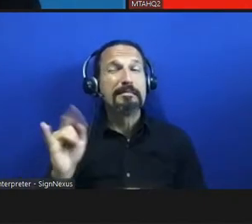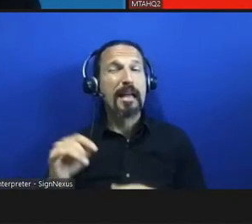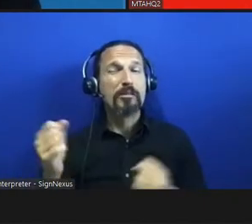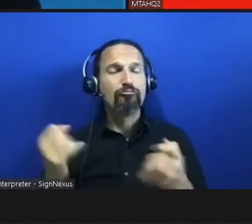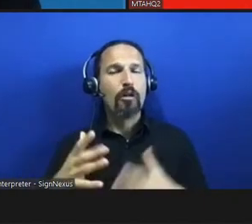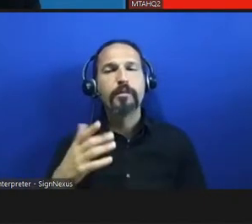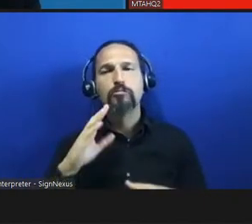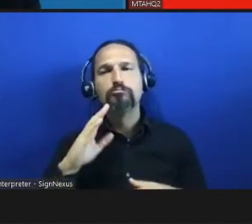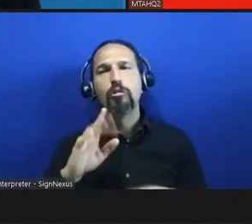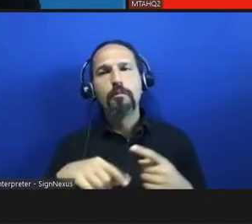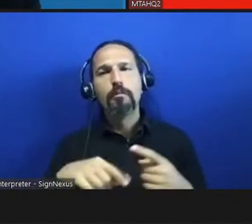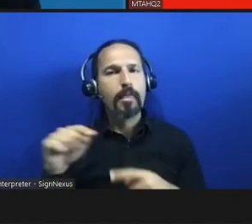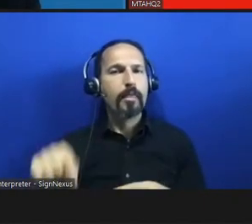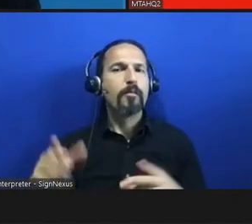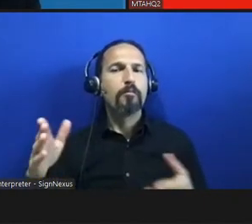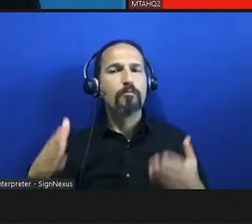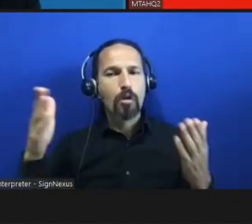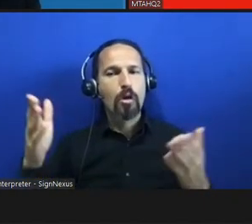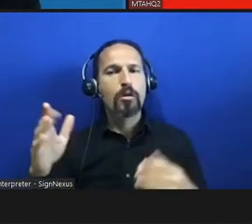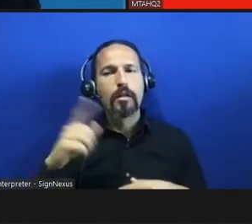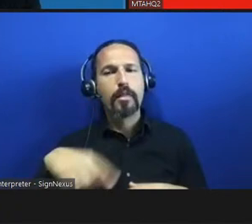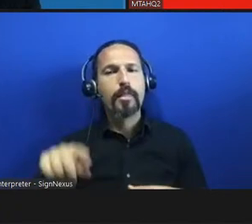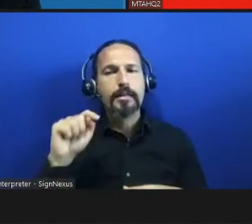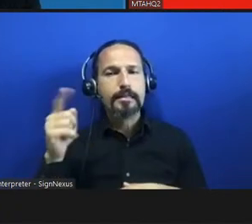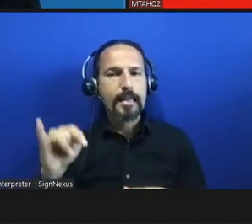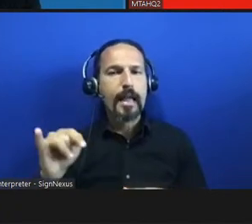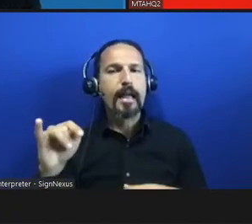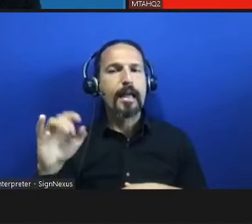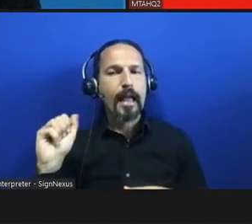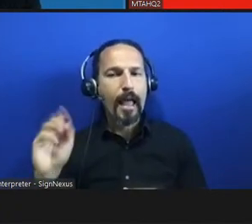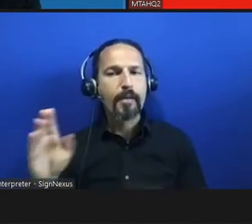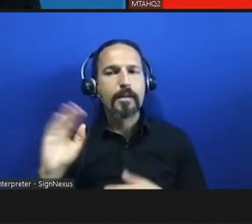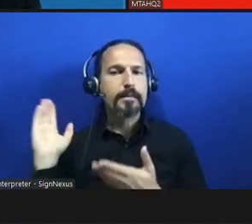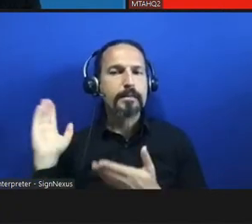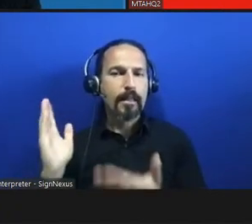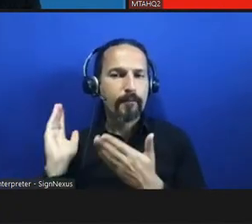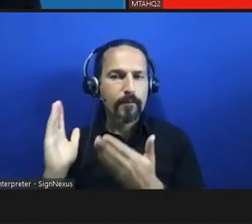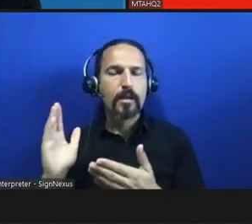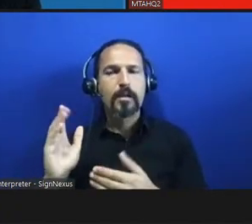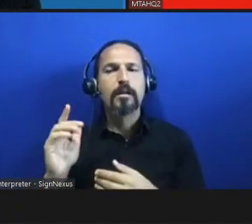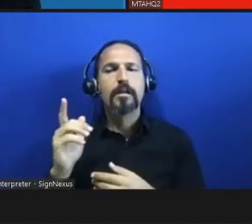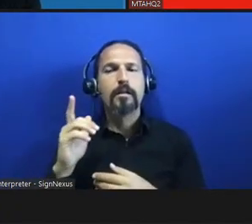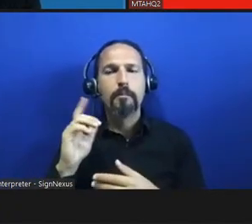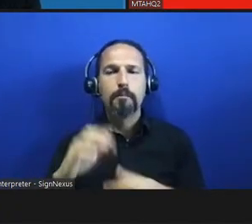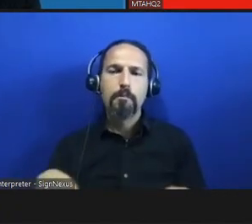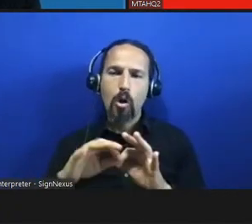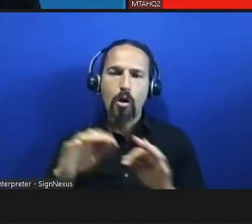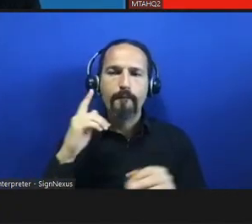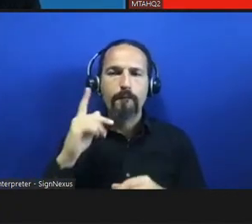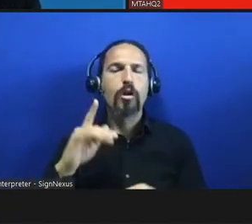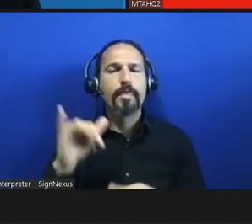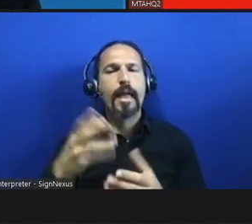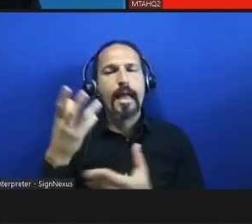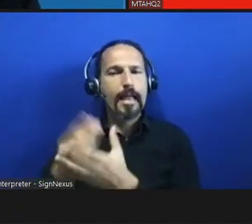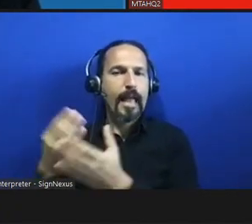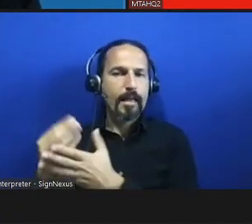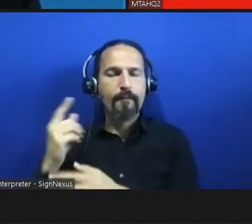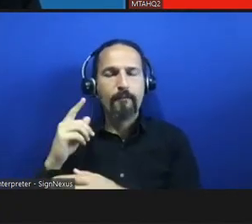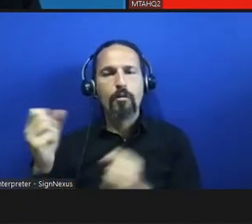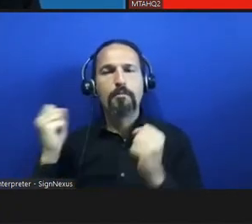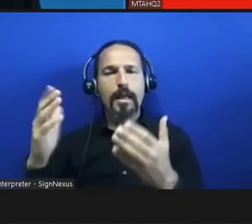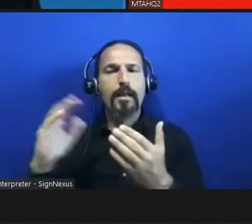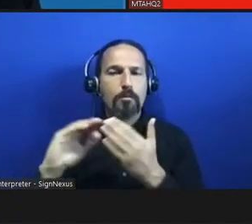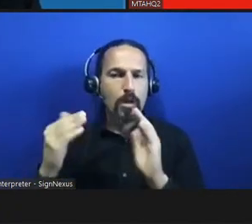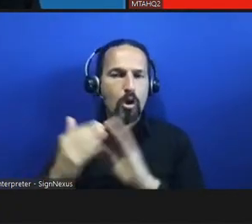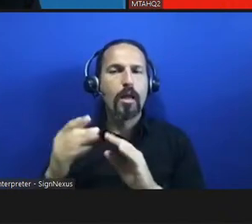about this proposal our network of taxi cab delivery and ride share Vehicles build key Transportation gaps in many communities